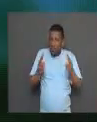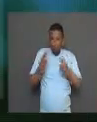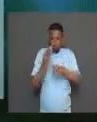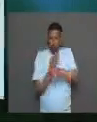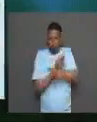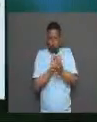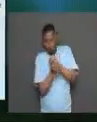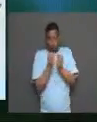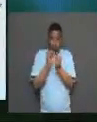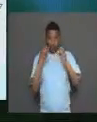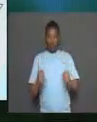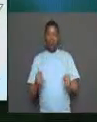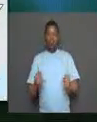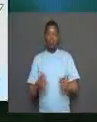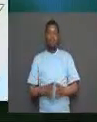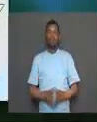adaptable.